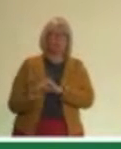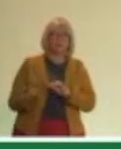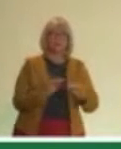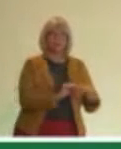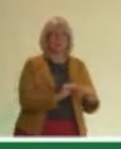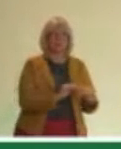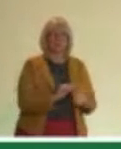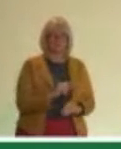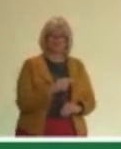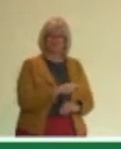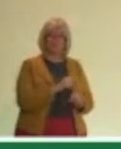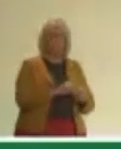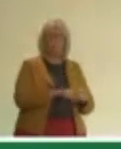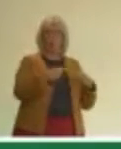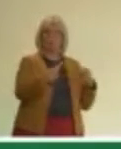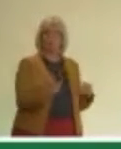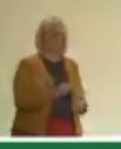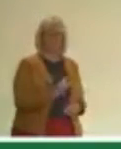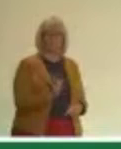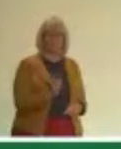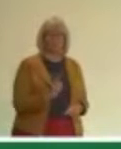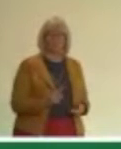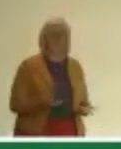opposition? More worried about...